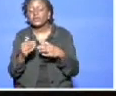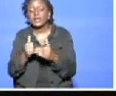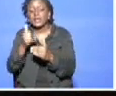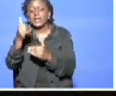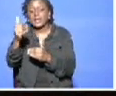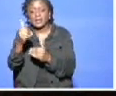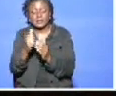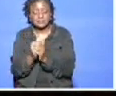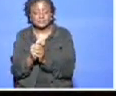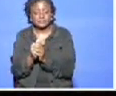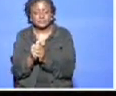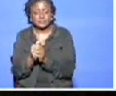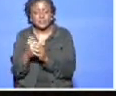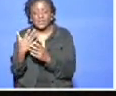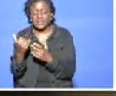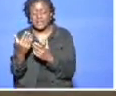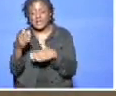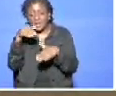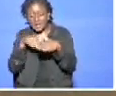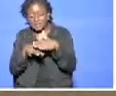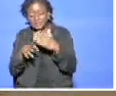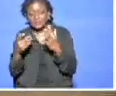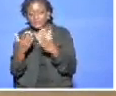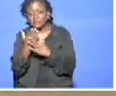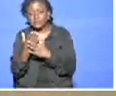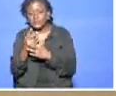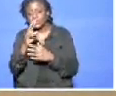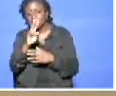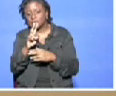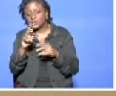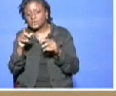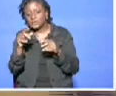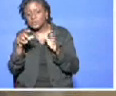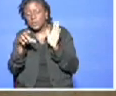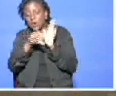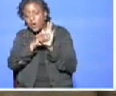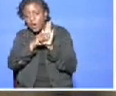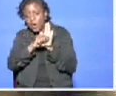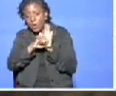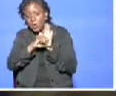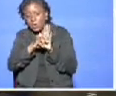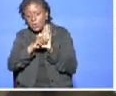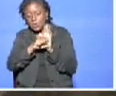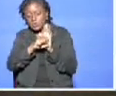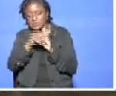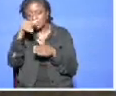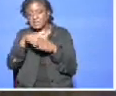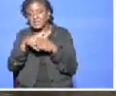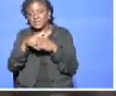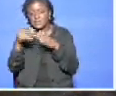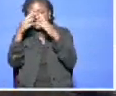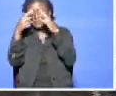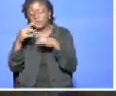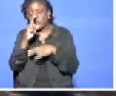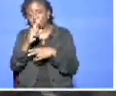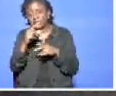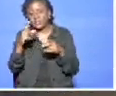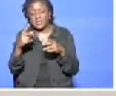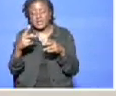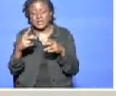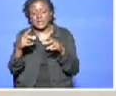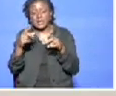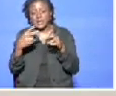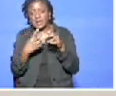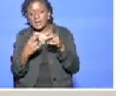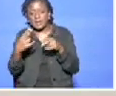via two holes in the roof. One they cut out in the entrance area, and then another they cut out in the storage